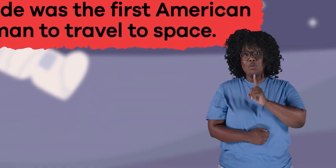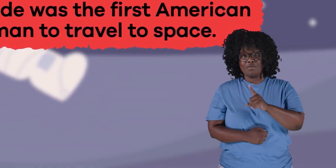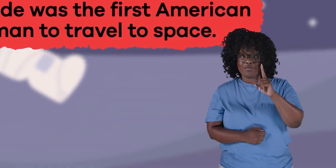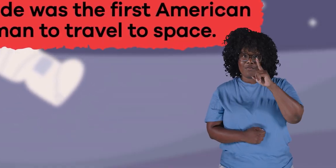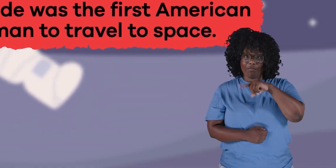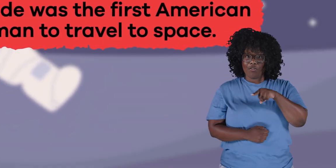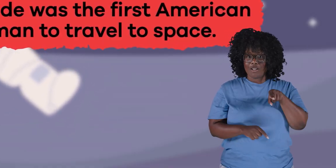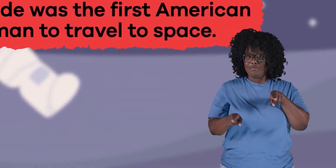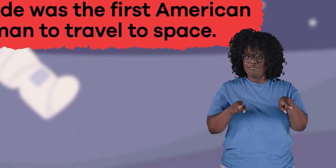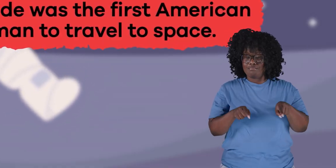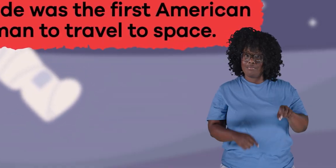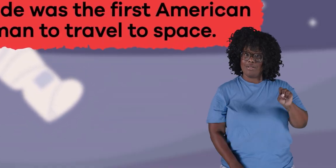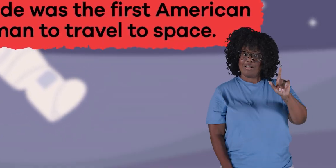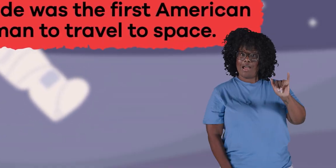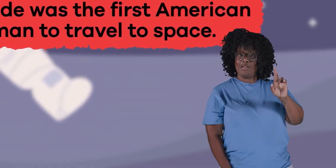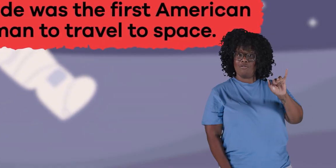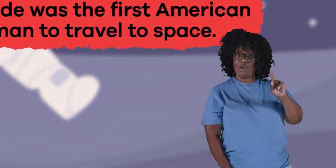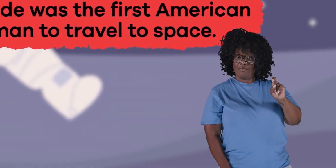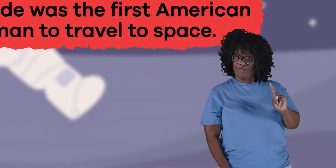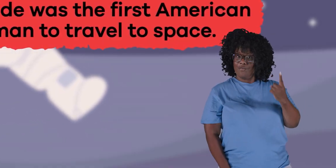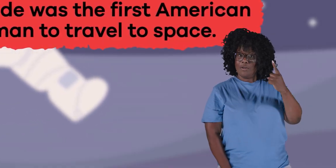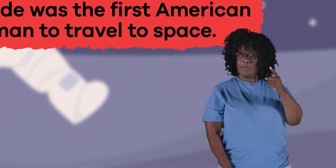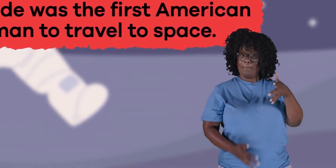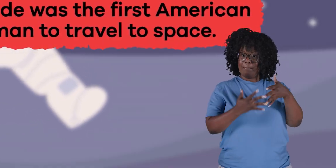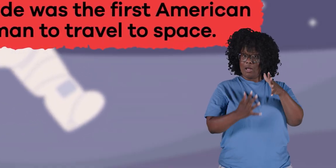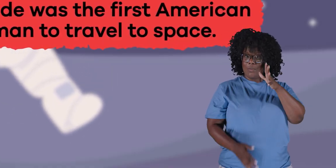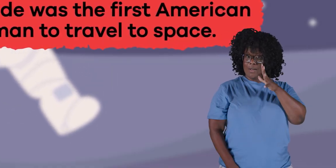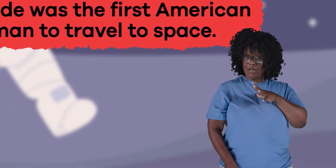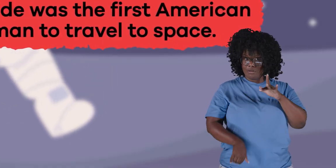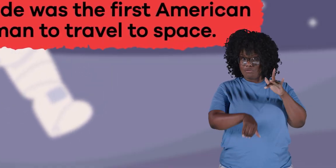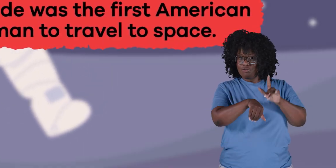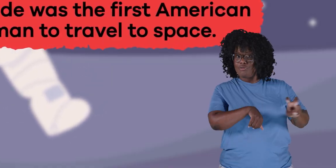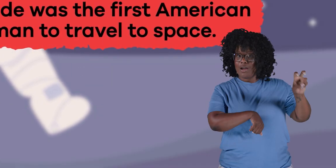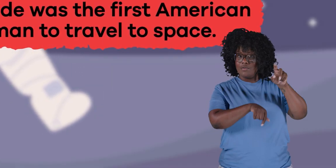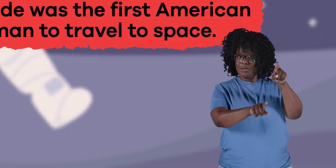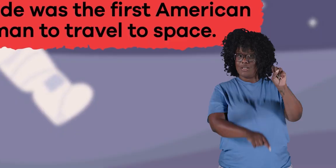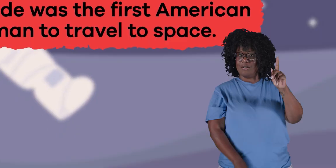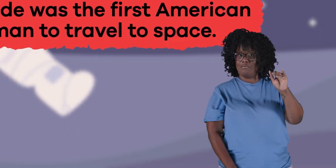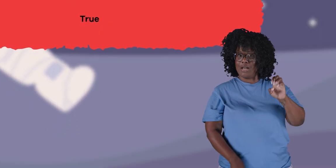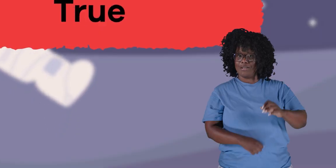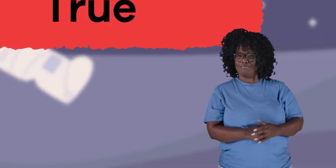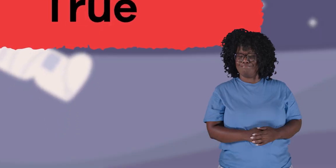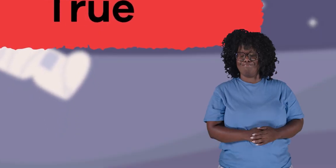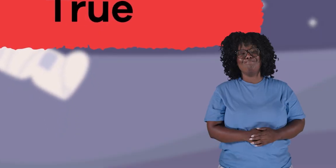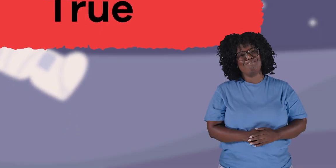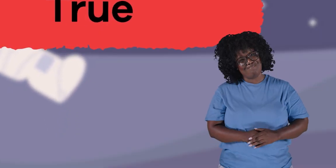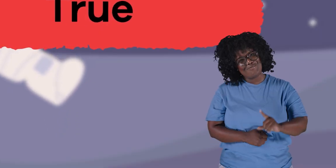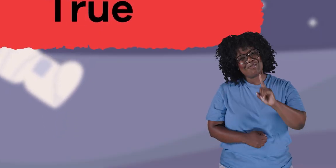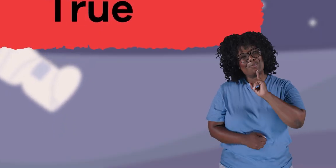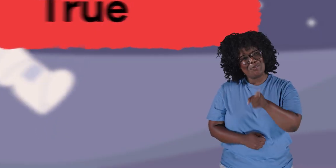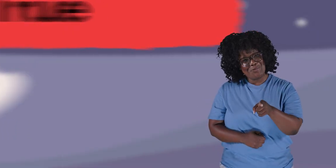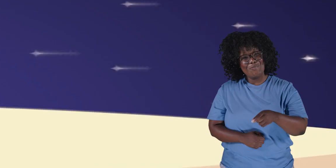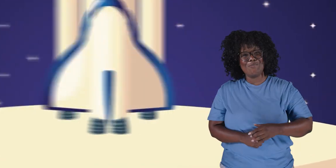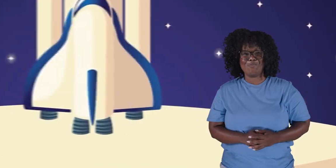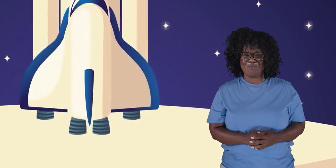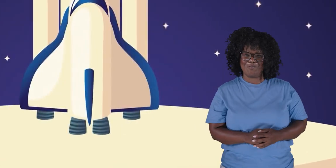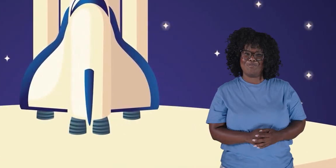false? Sally Ride was the first American woman to travel to space. True.